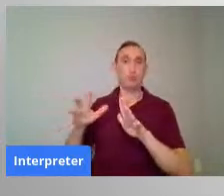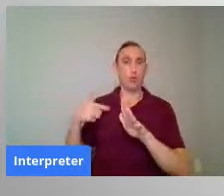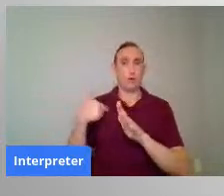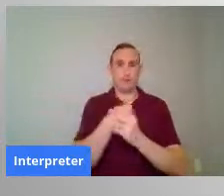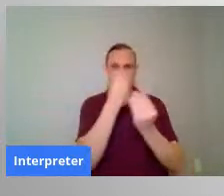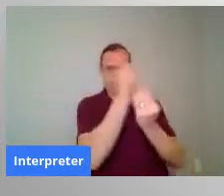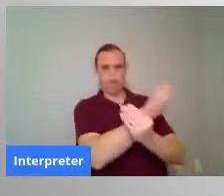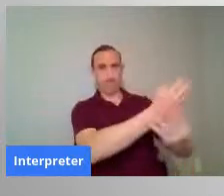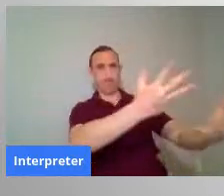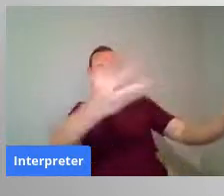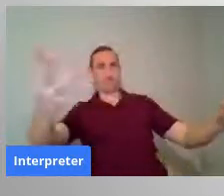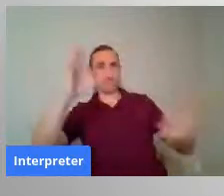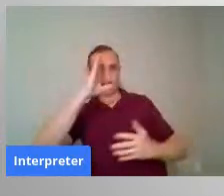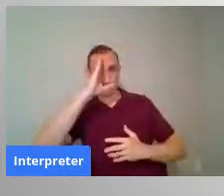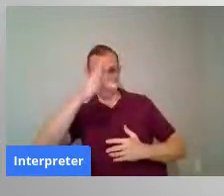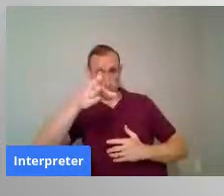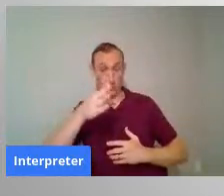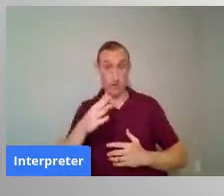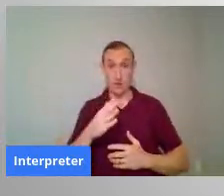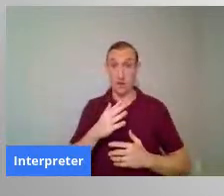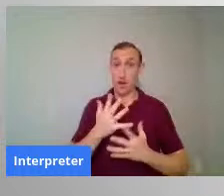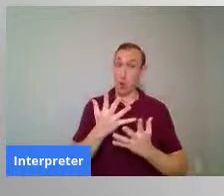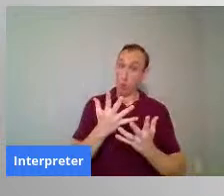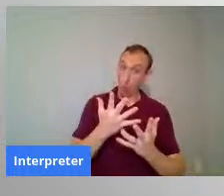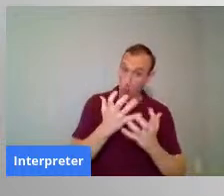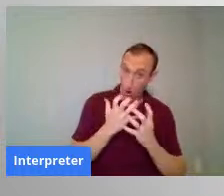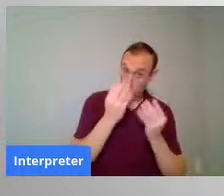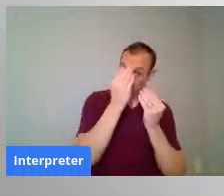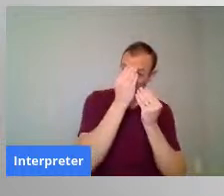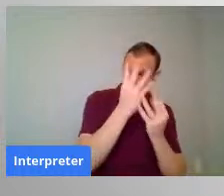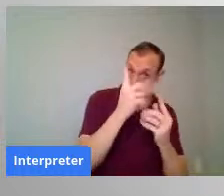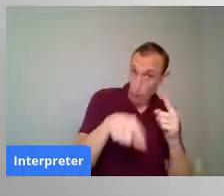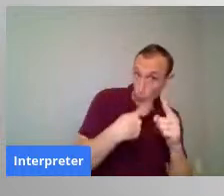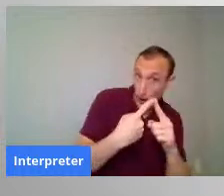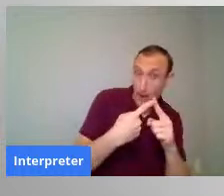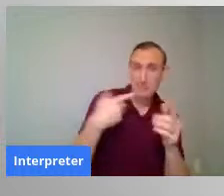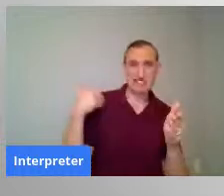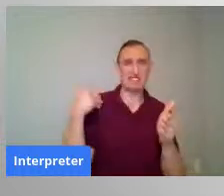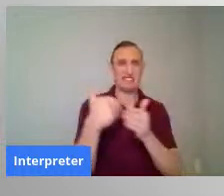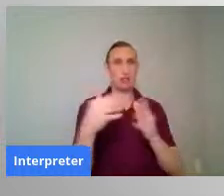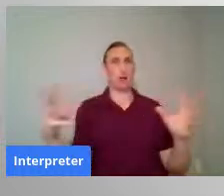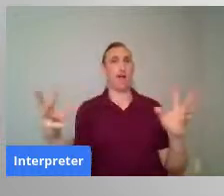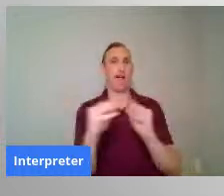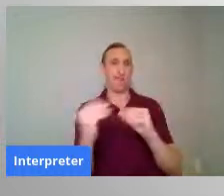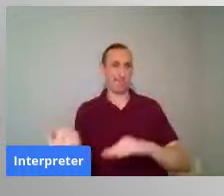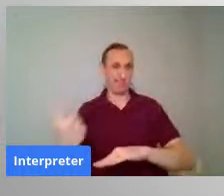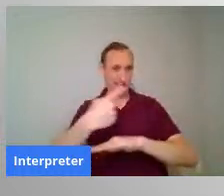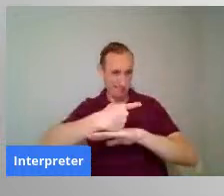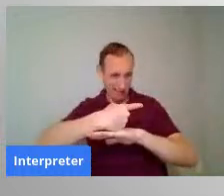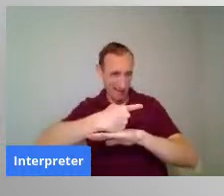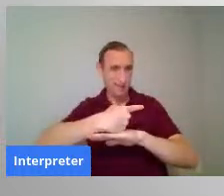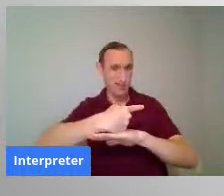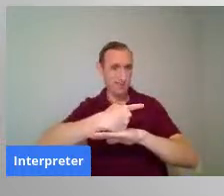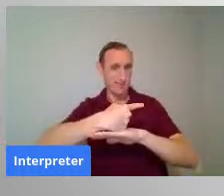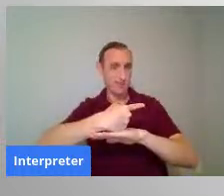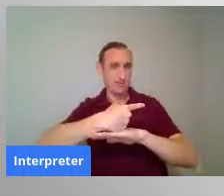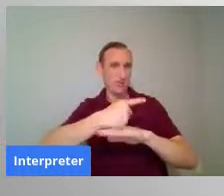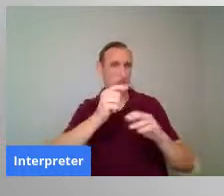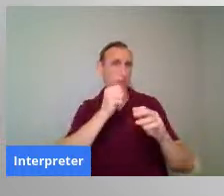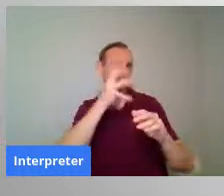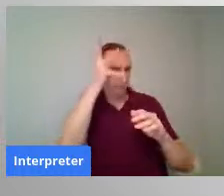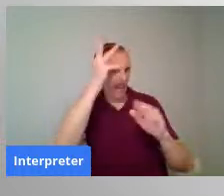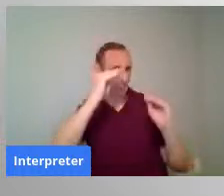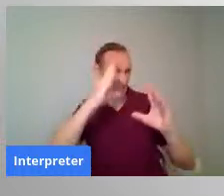is if we can share those as close to our conference day as possible, so we can share those with parents when they have conferences.